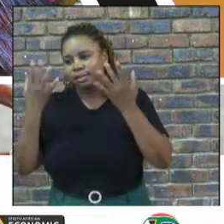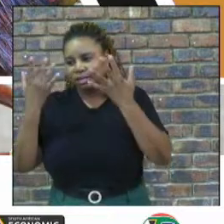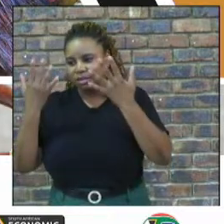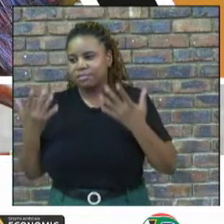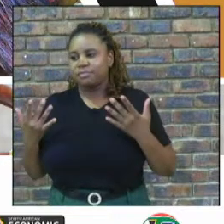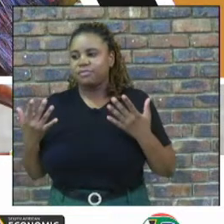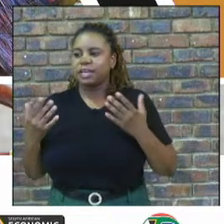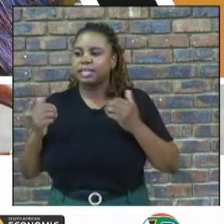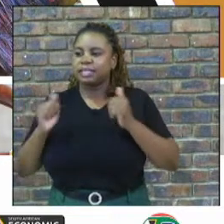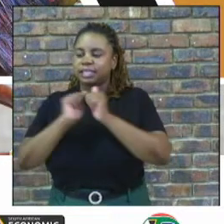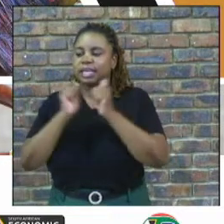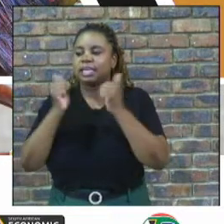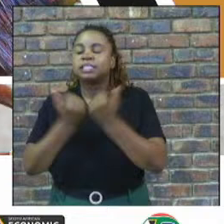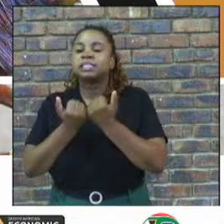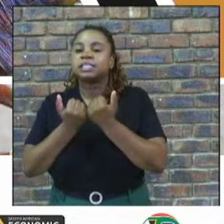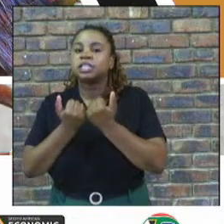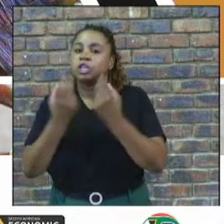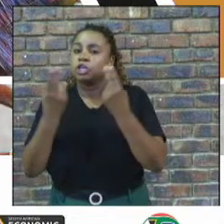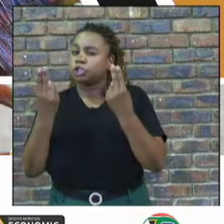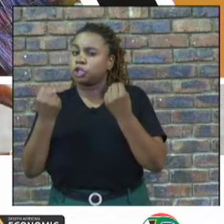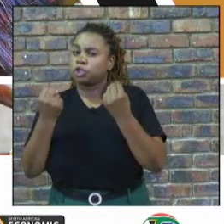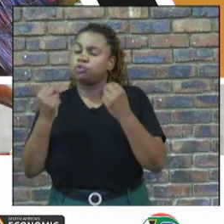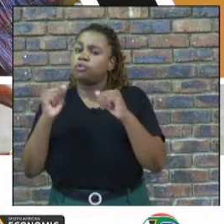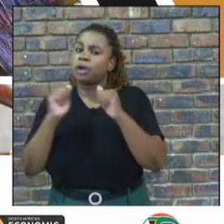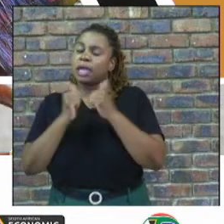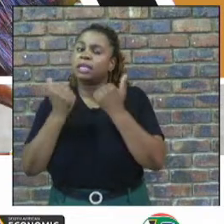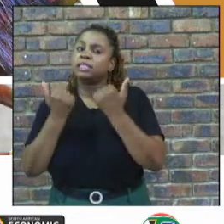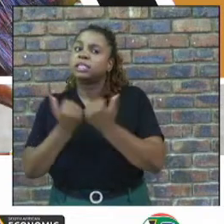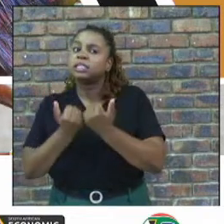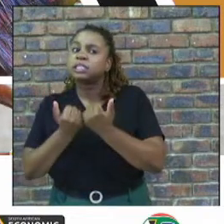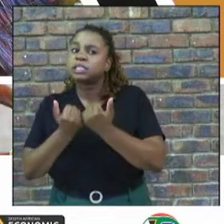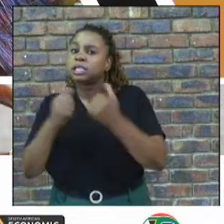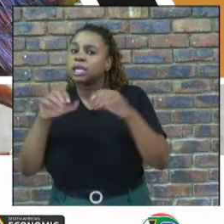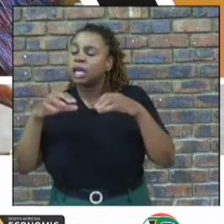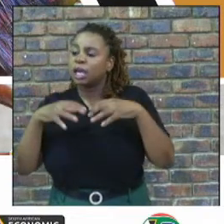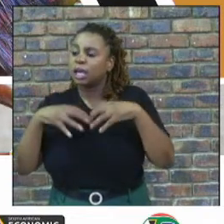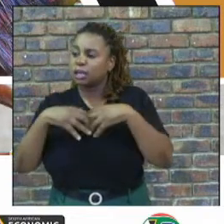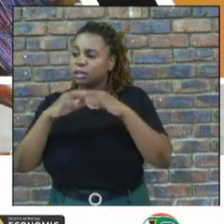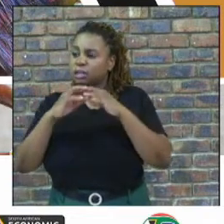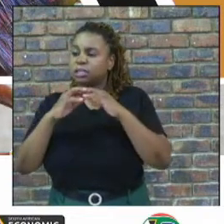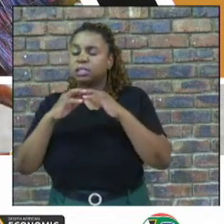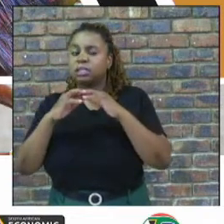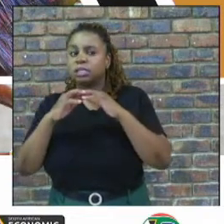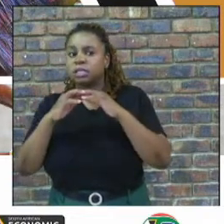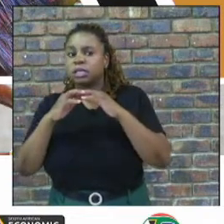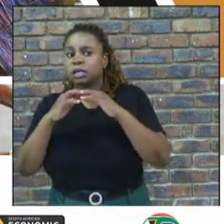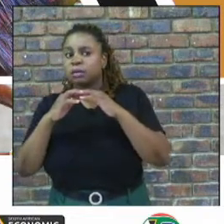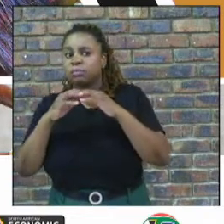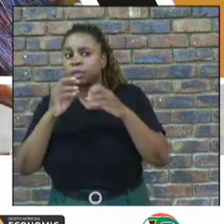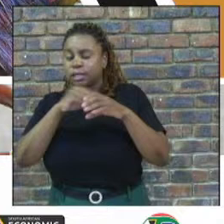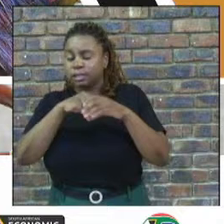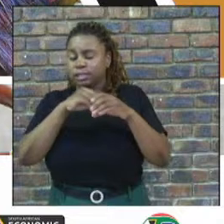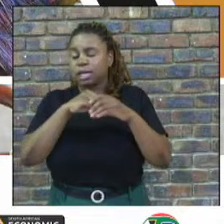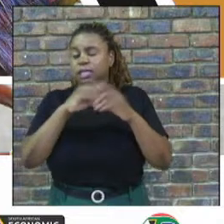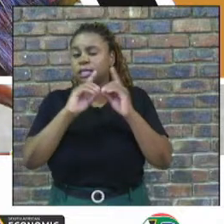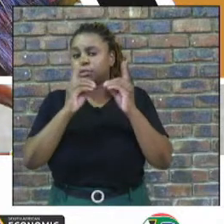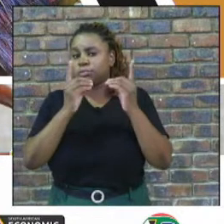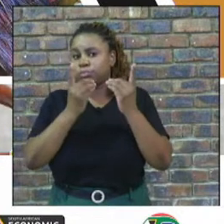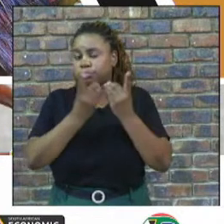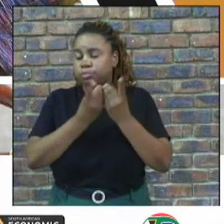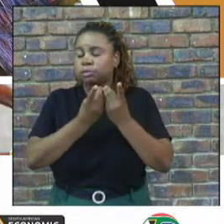agency that is going to be formed to amalgamate the Department of Small Business department